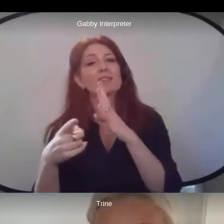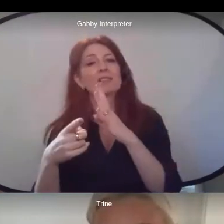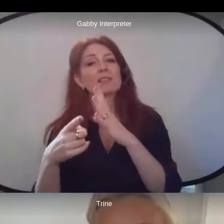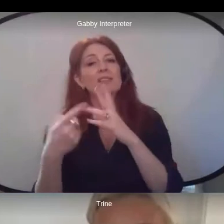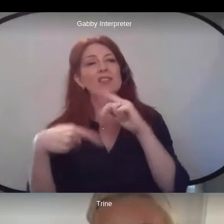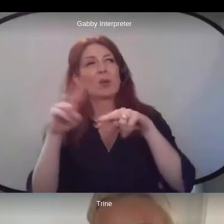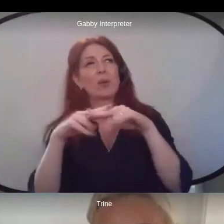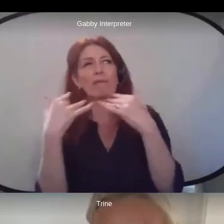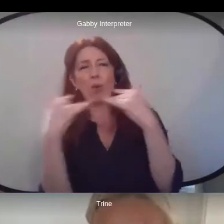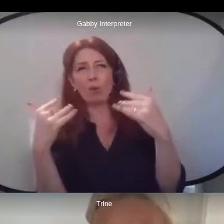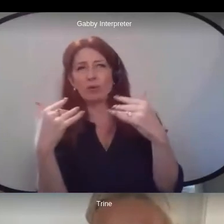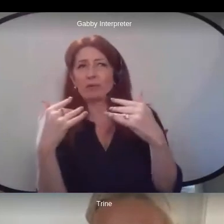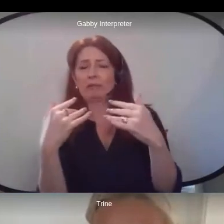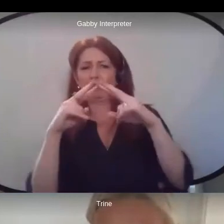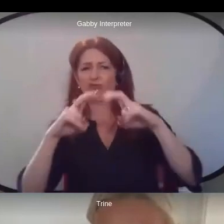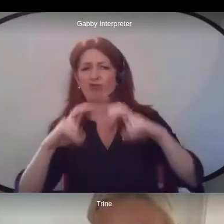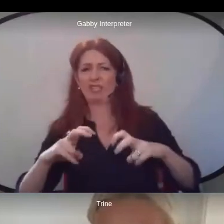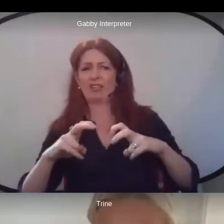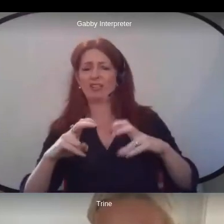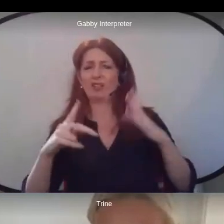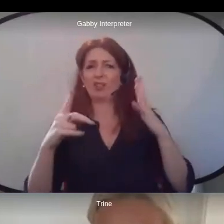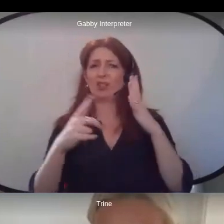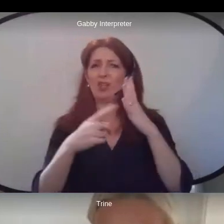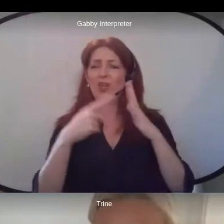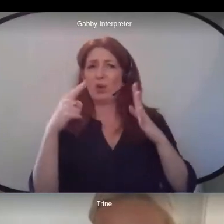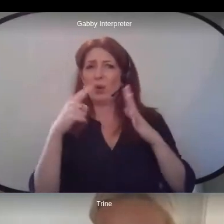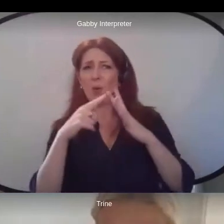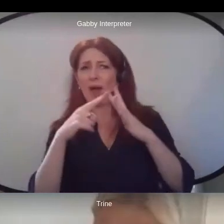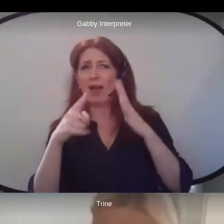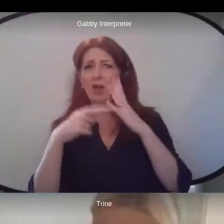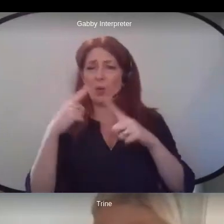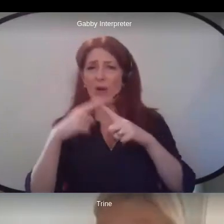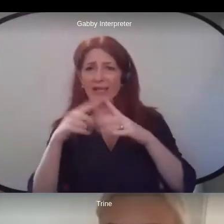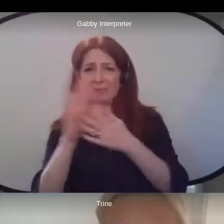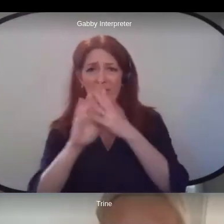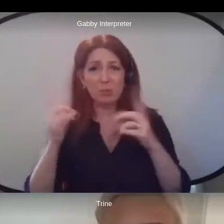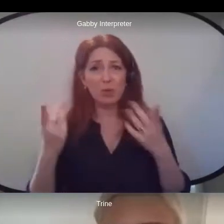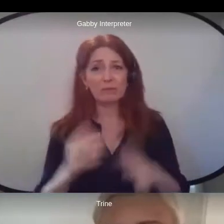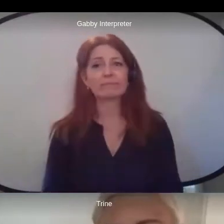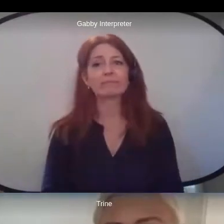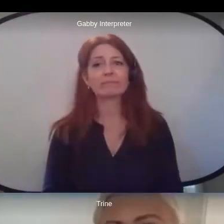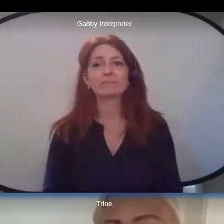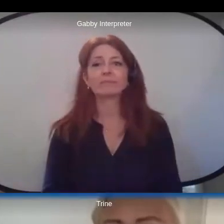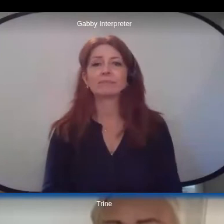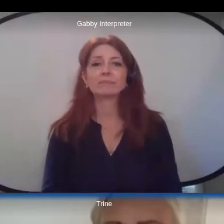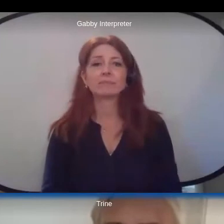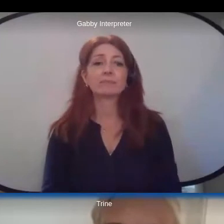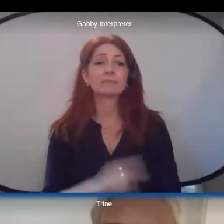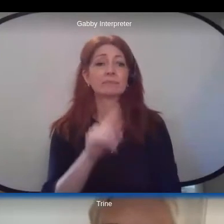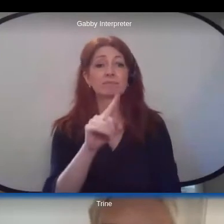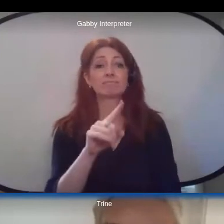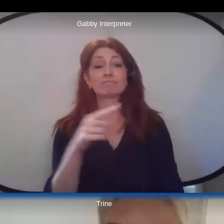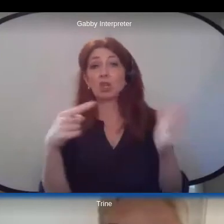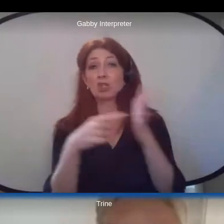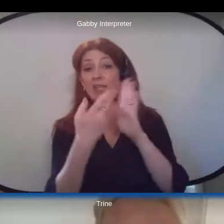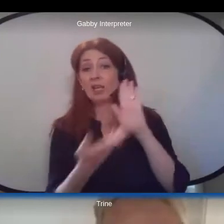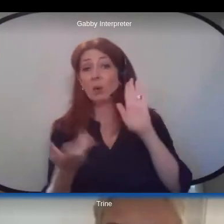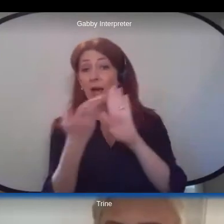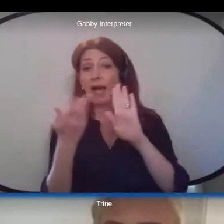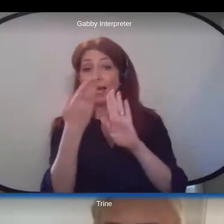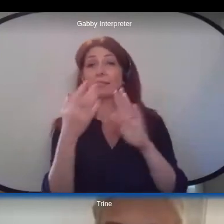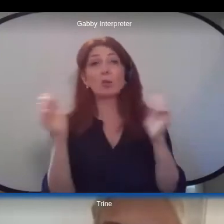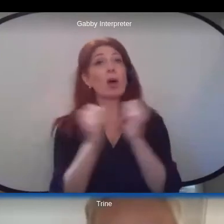stage, had to research what UI and UX meant. Trina, anything on that? No, I agree. I think like